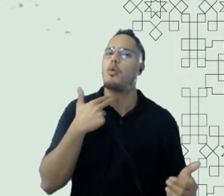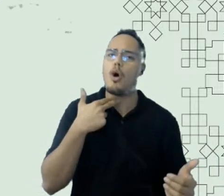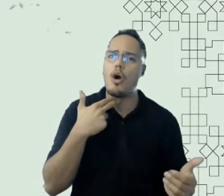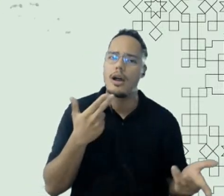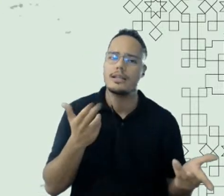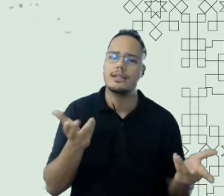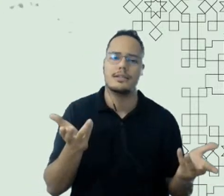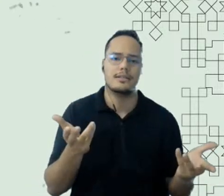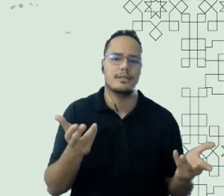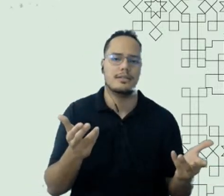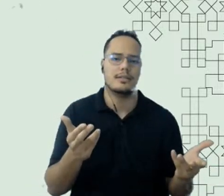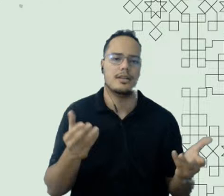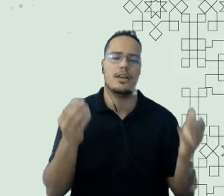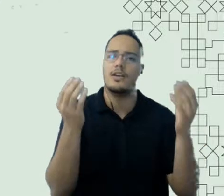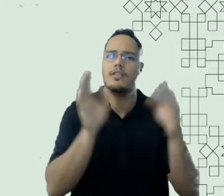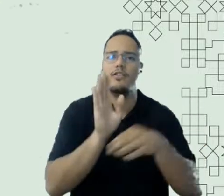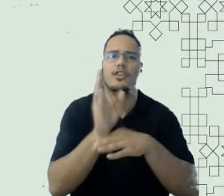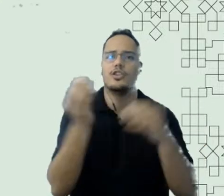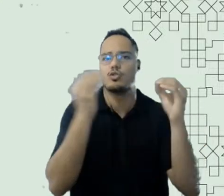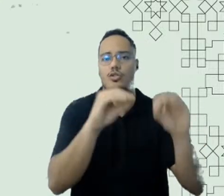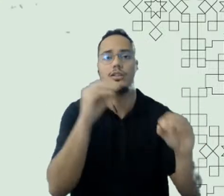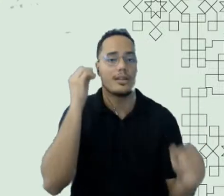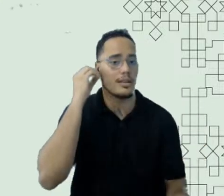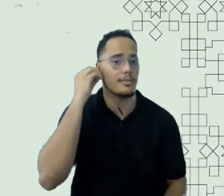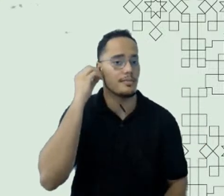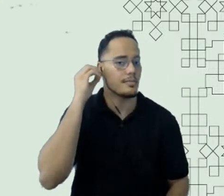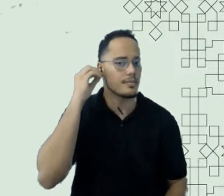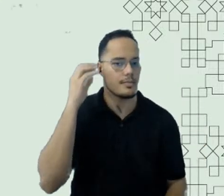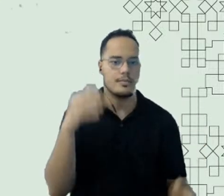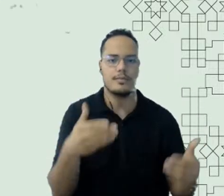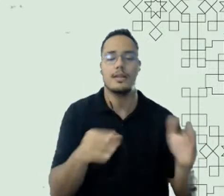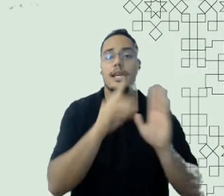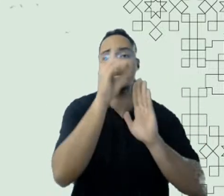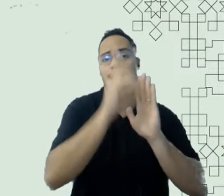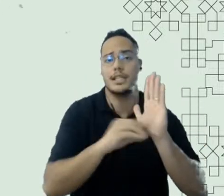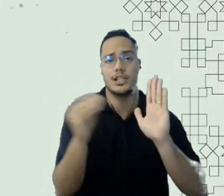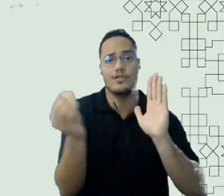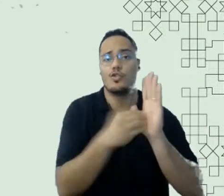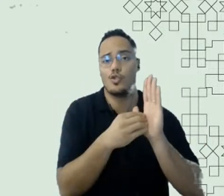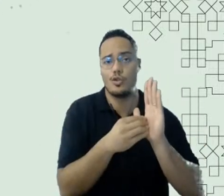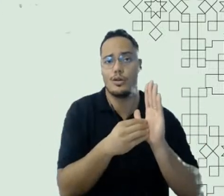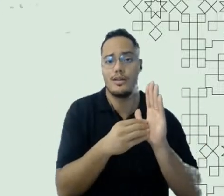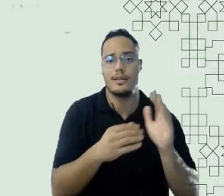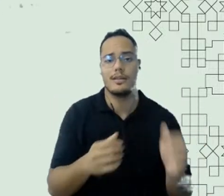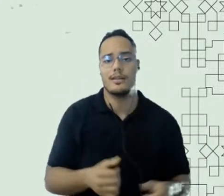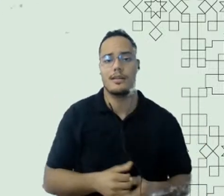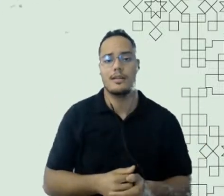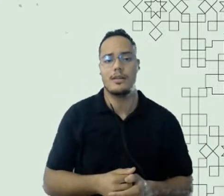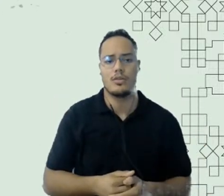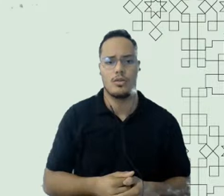It hasn't happened so much. A lot of copyright owners have actually are